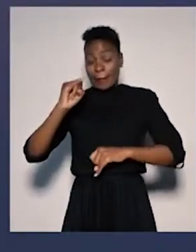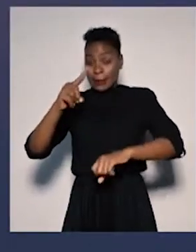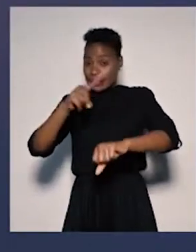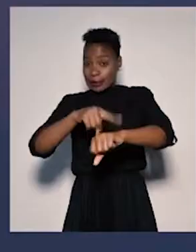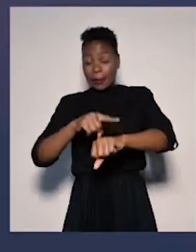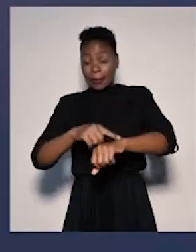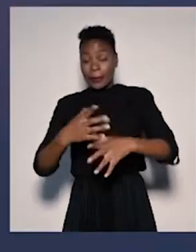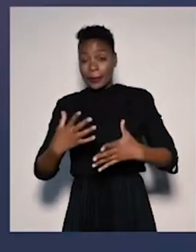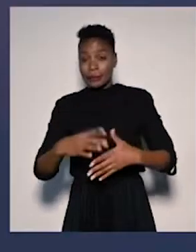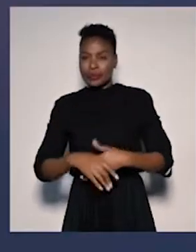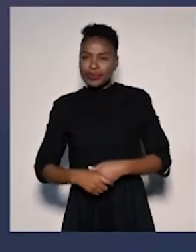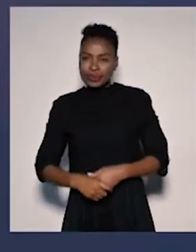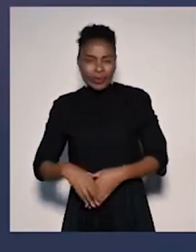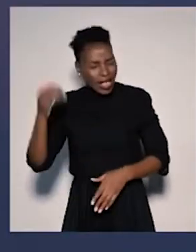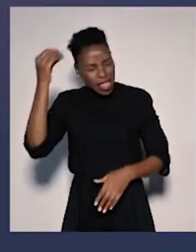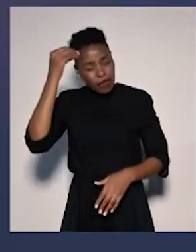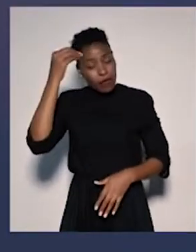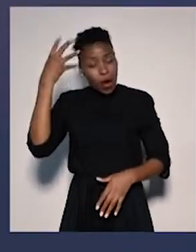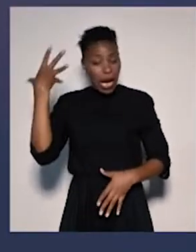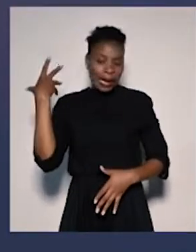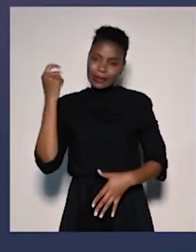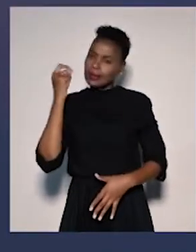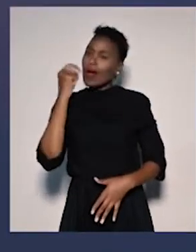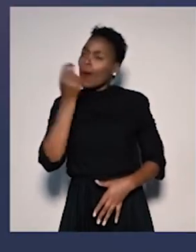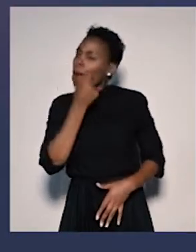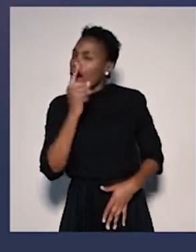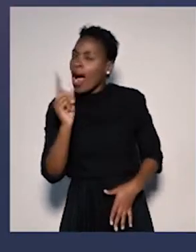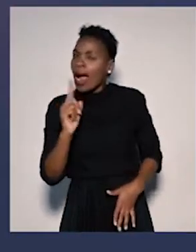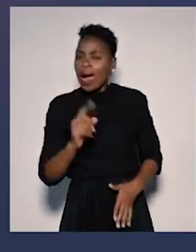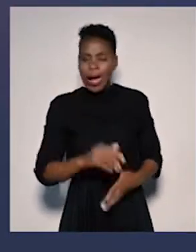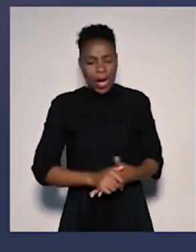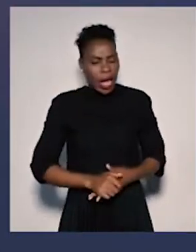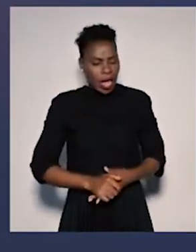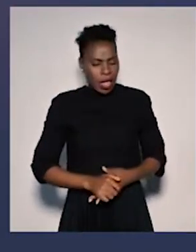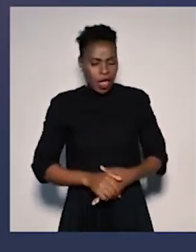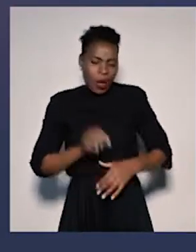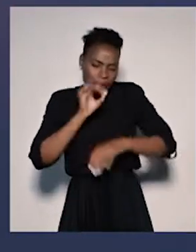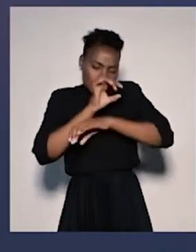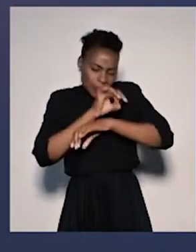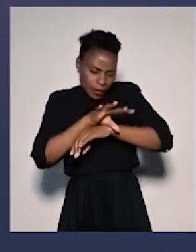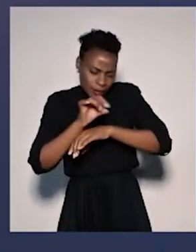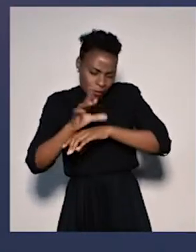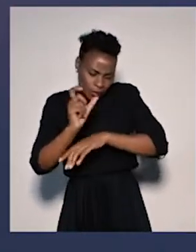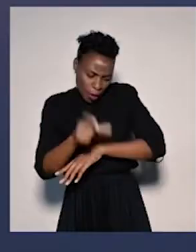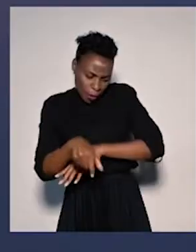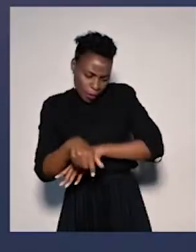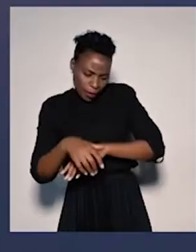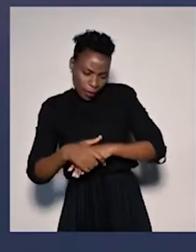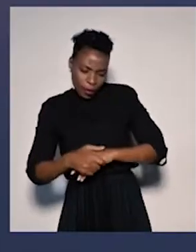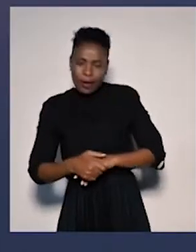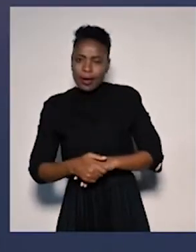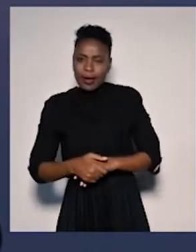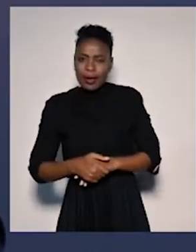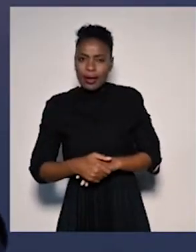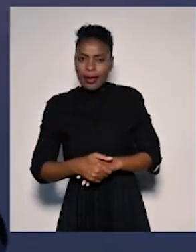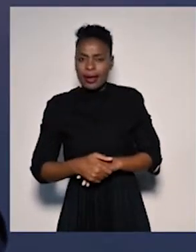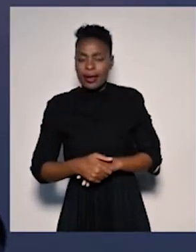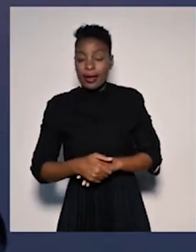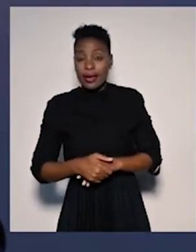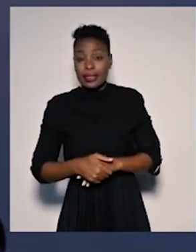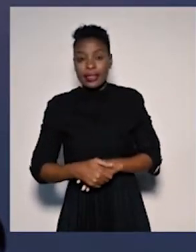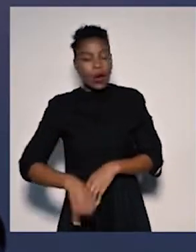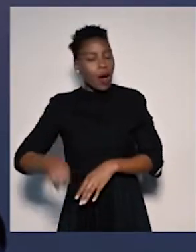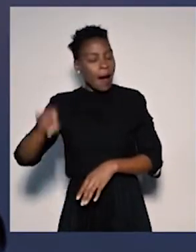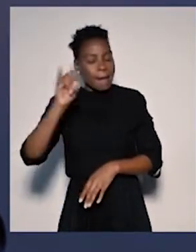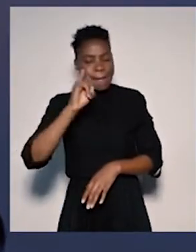this. He said he was counseling somebody who had gotten into a